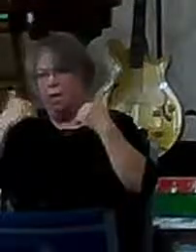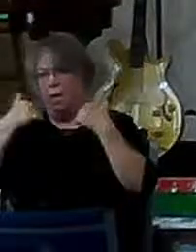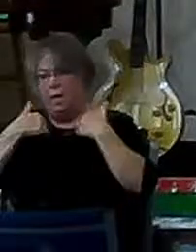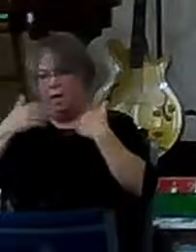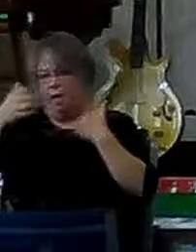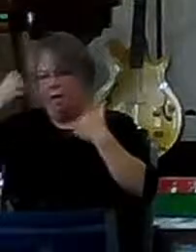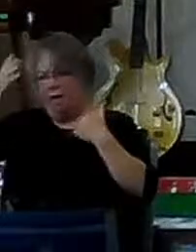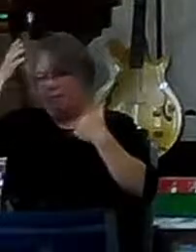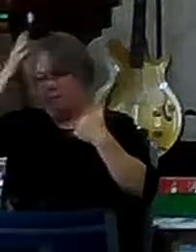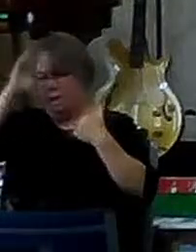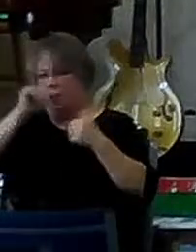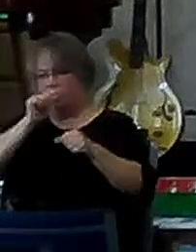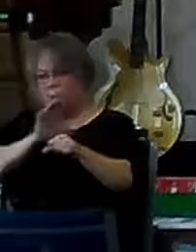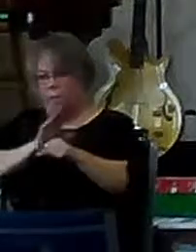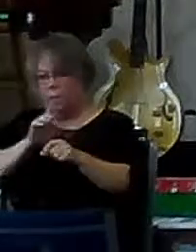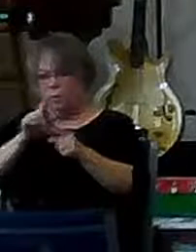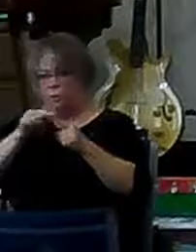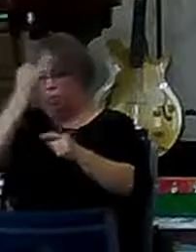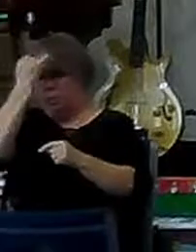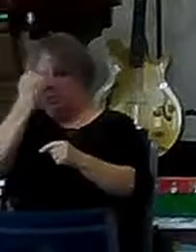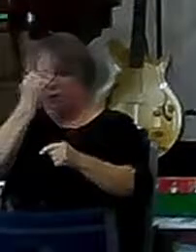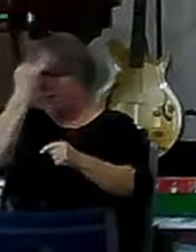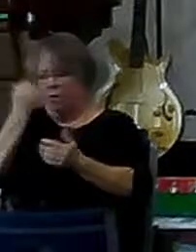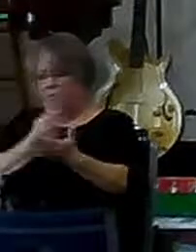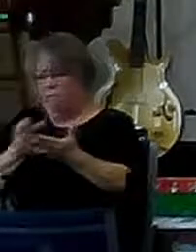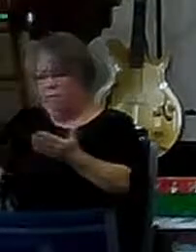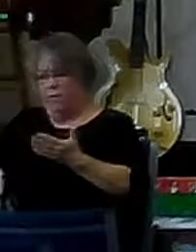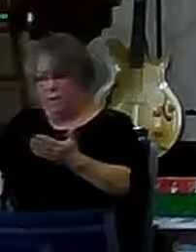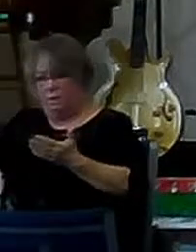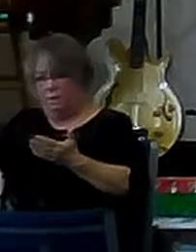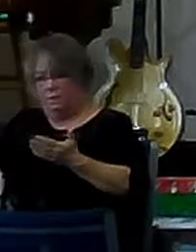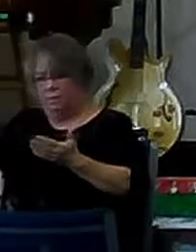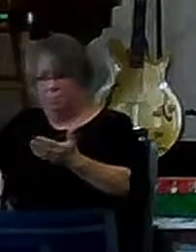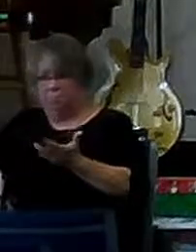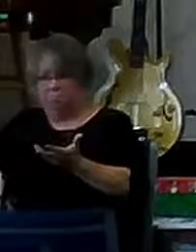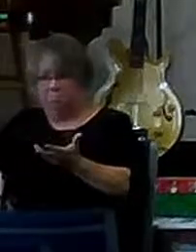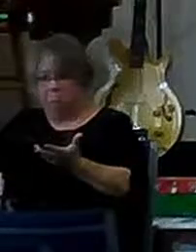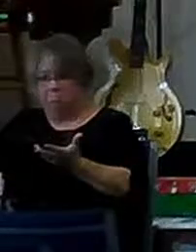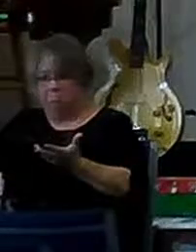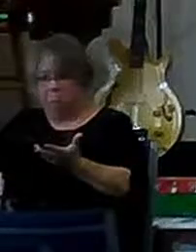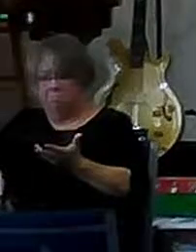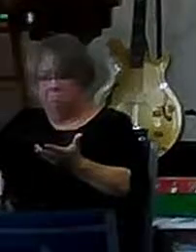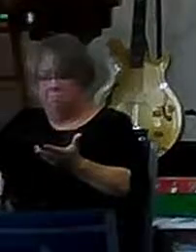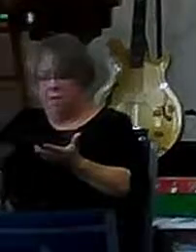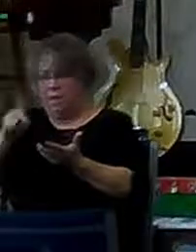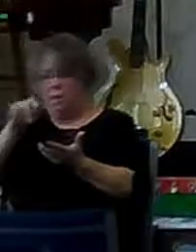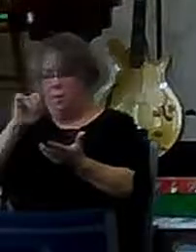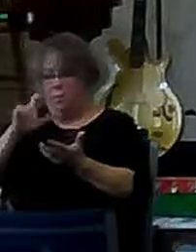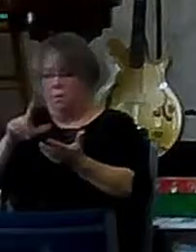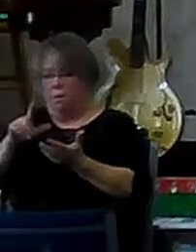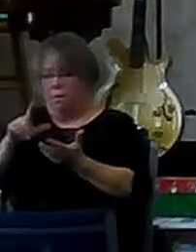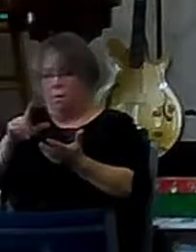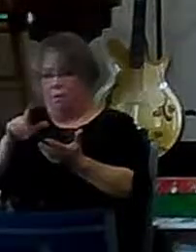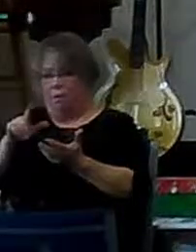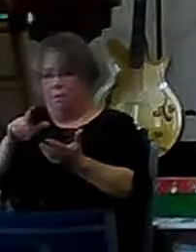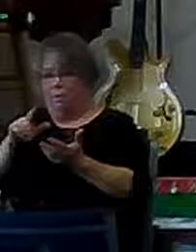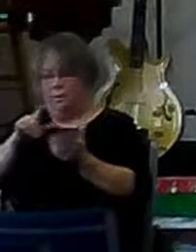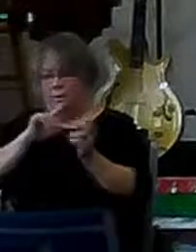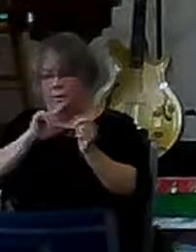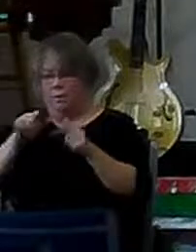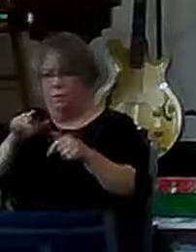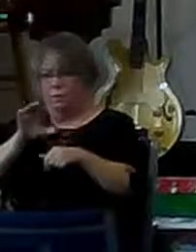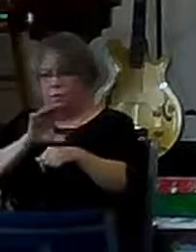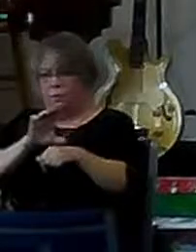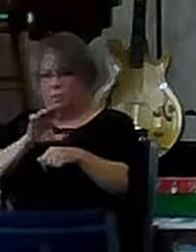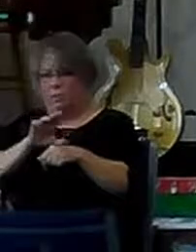for Israel failed? You know, Paul could simply come to church, however they did that in a first century context,